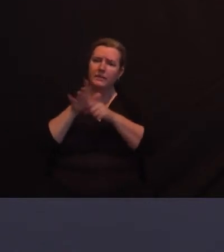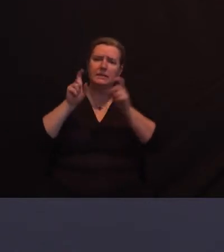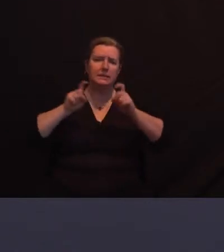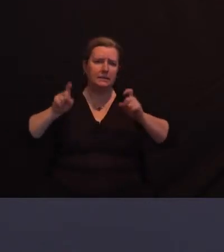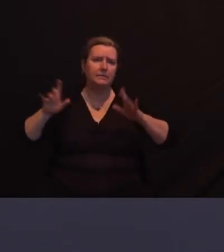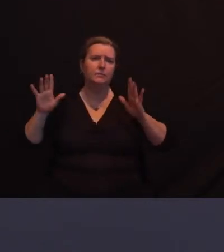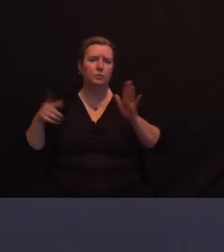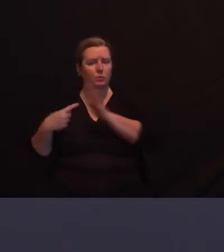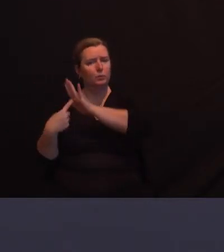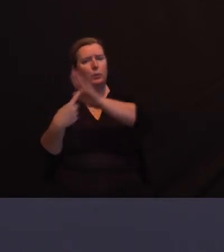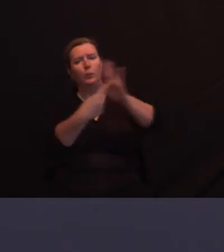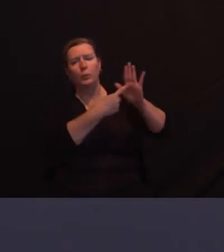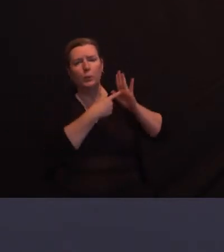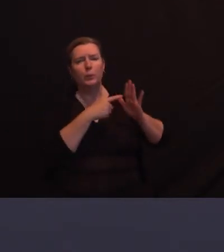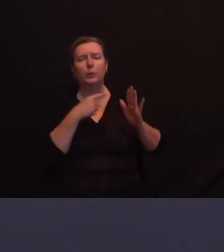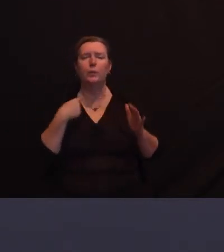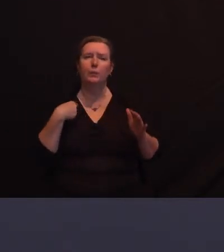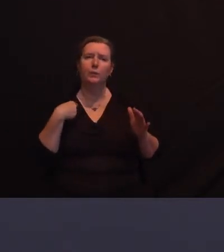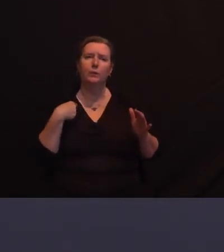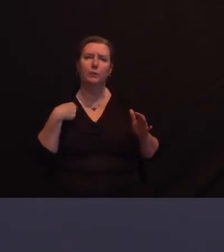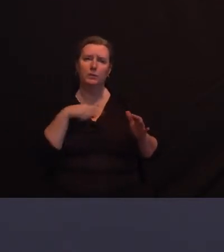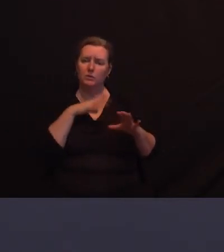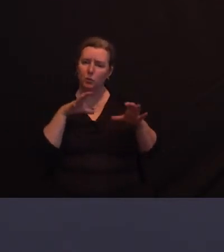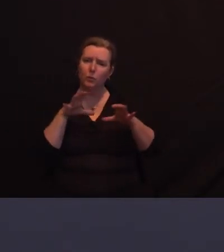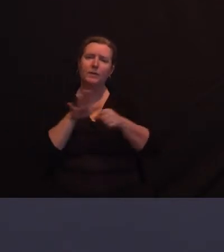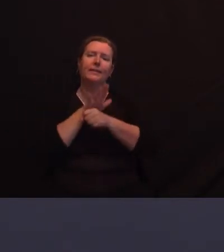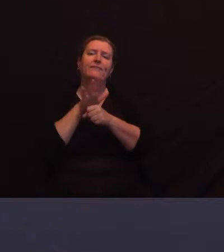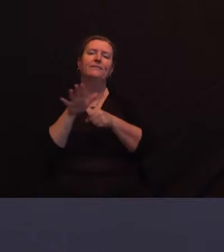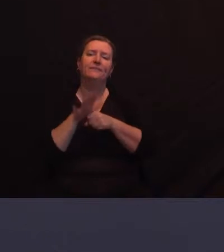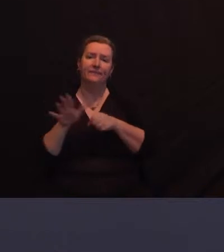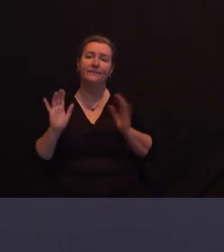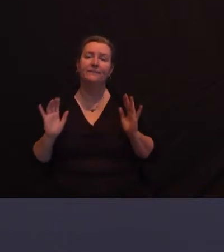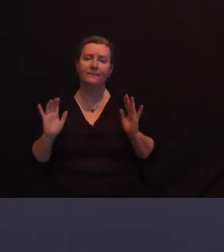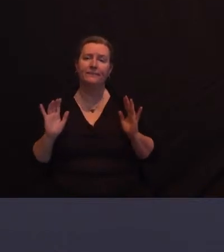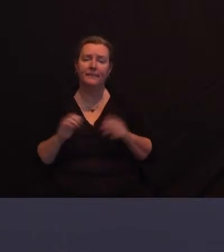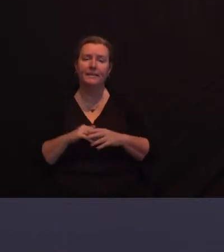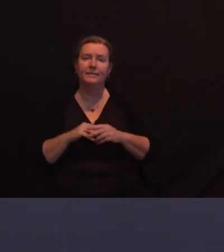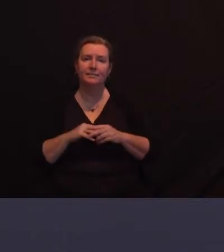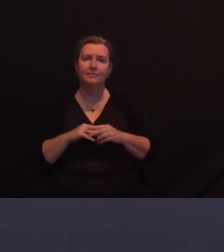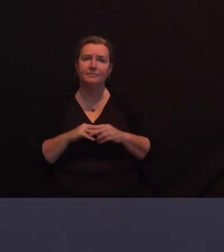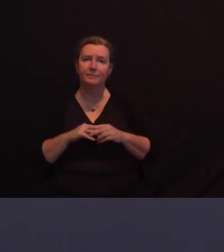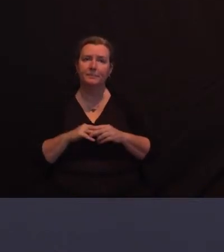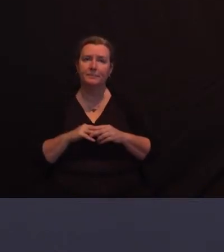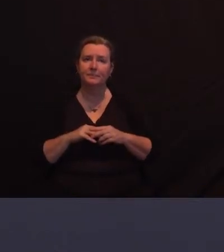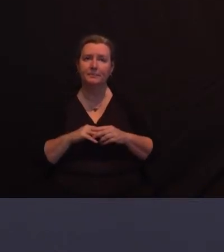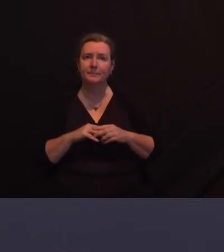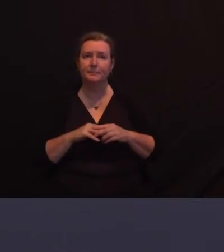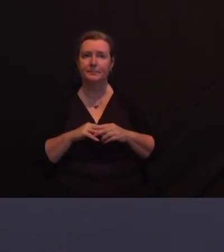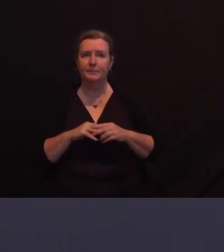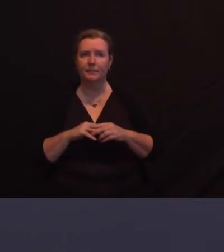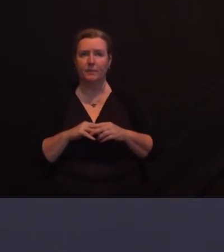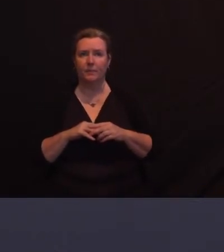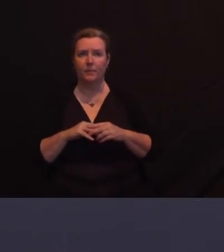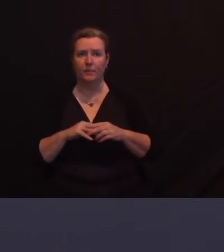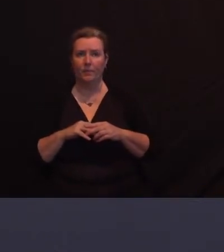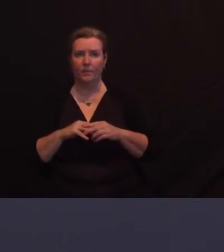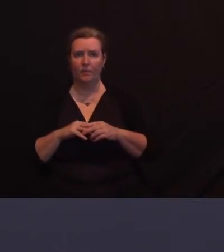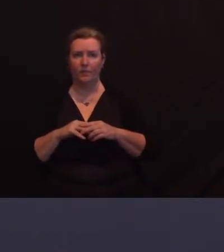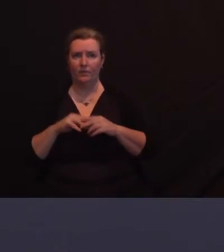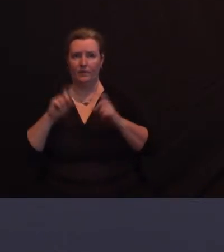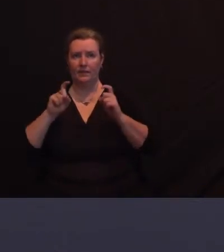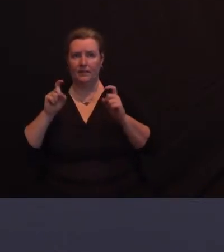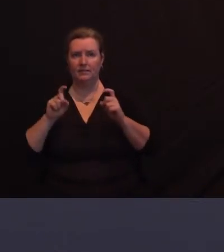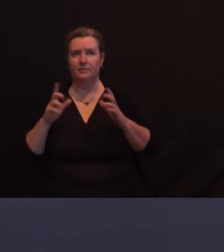show that we're doing enough in the community with regard to other aspects of controlling the illness. Testing is always looked at